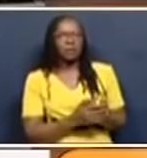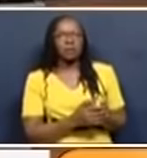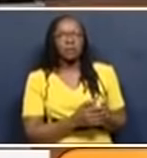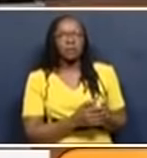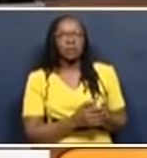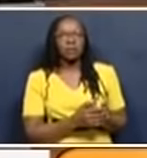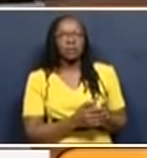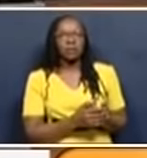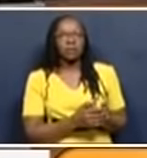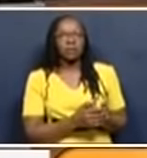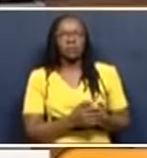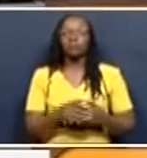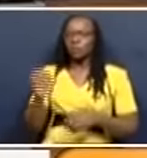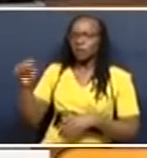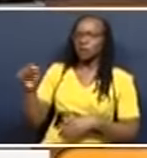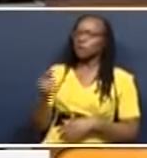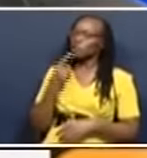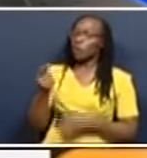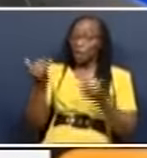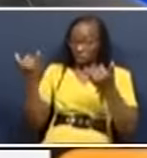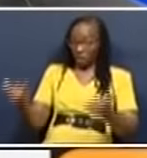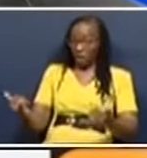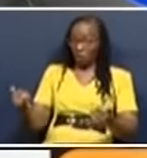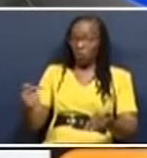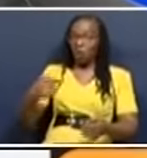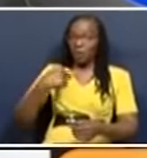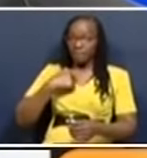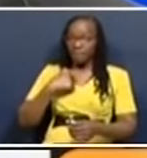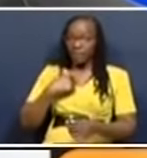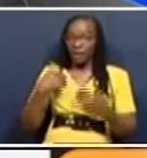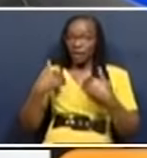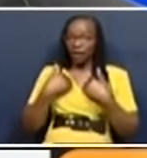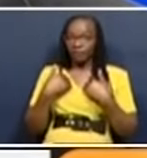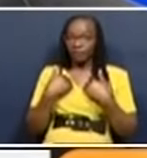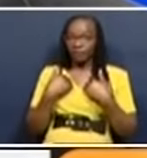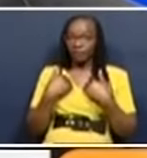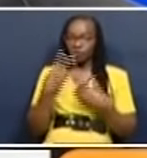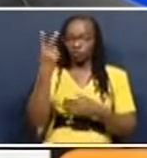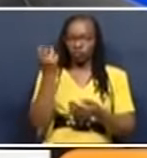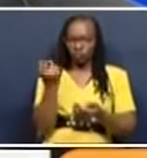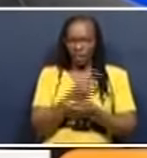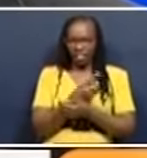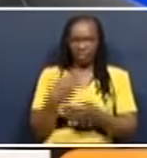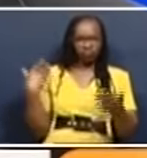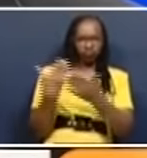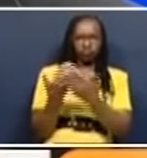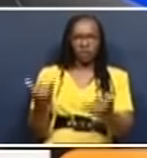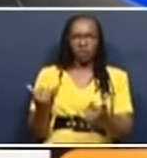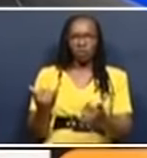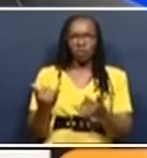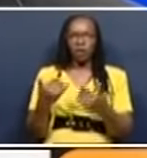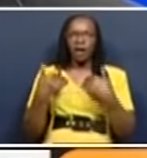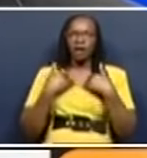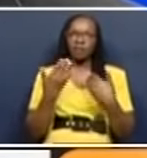are many. Right now, as I speak, I've looked at the files. The last 2 months or so, we have almost